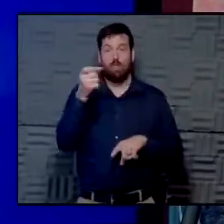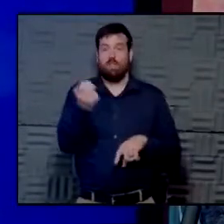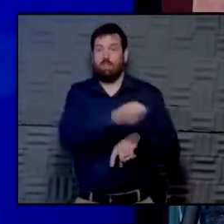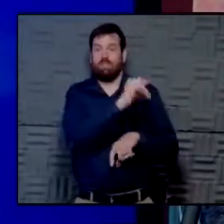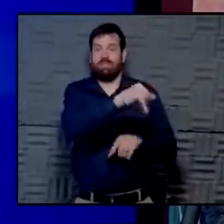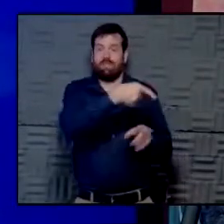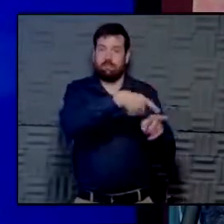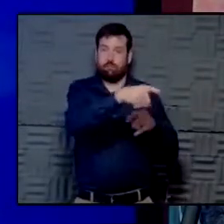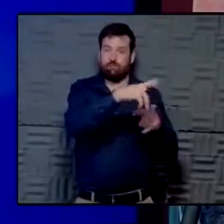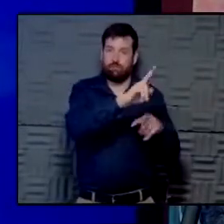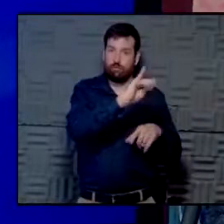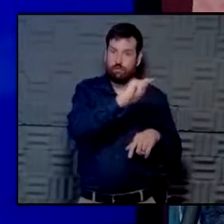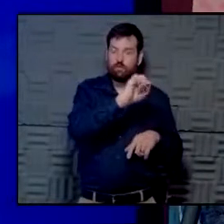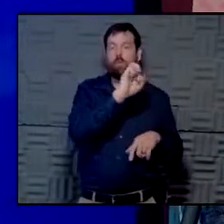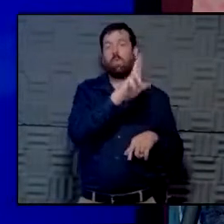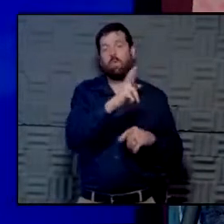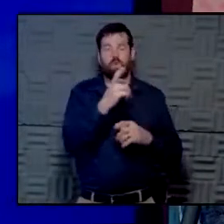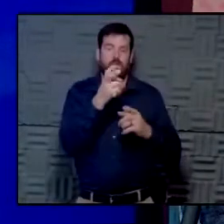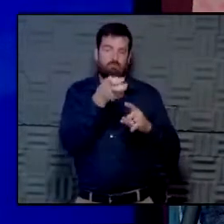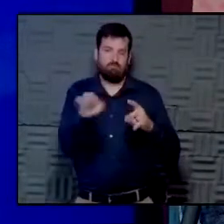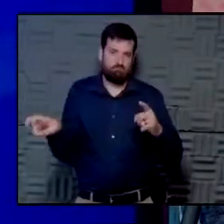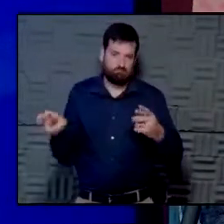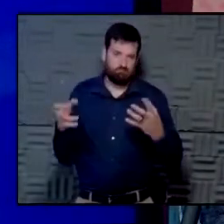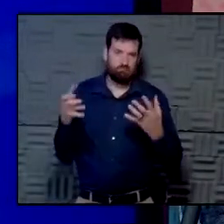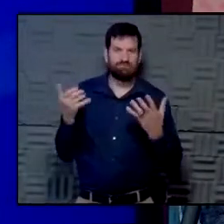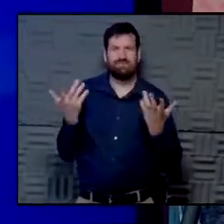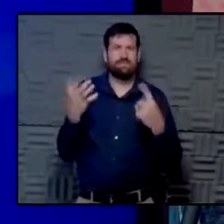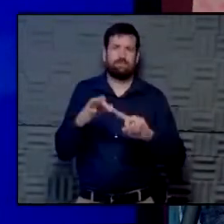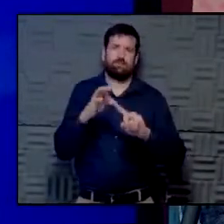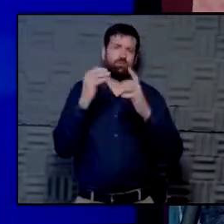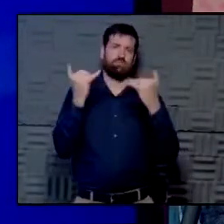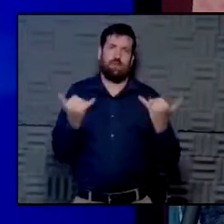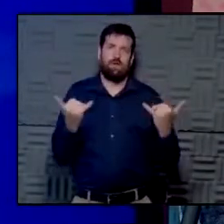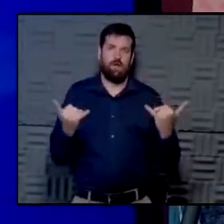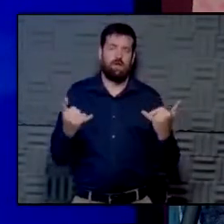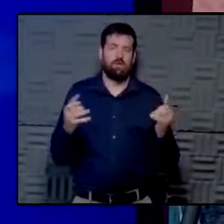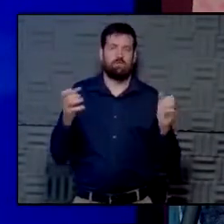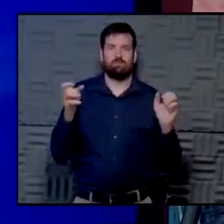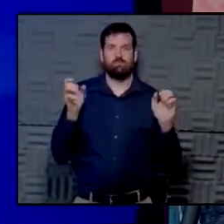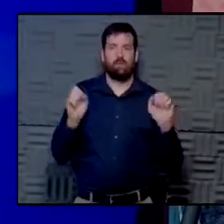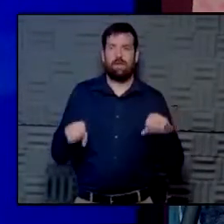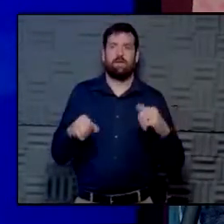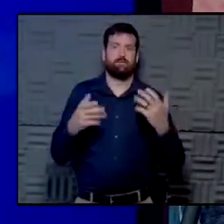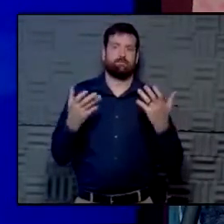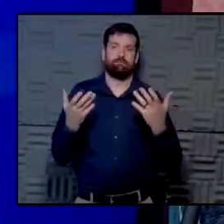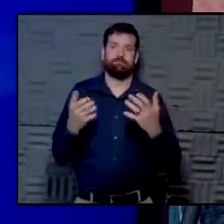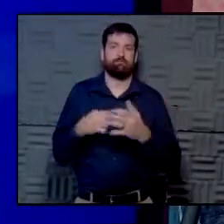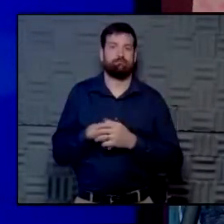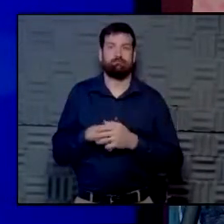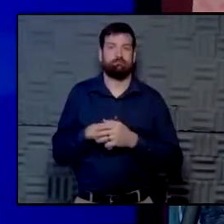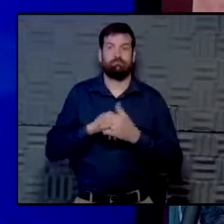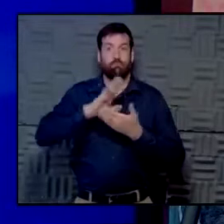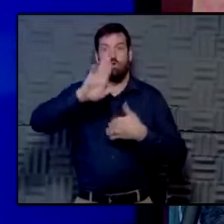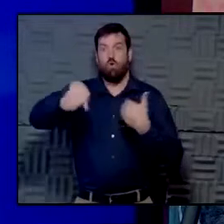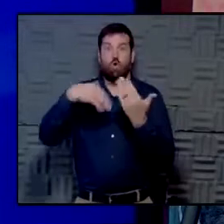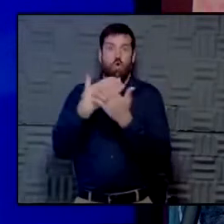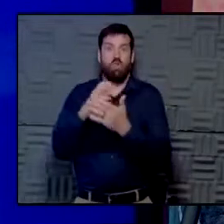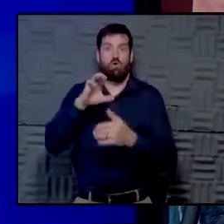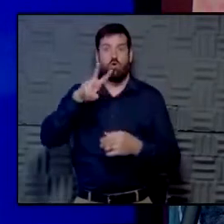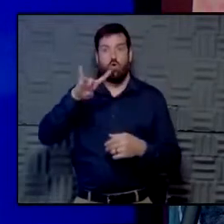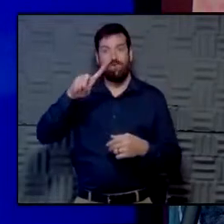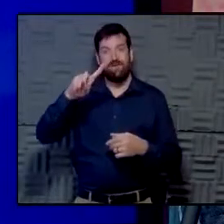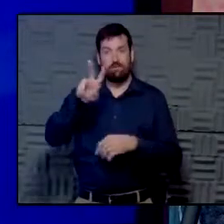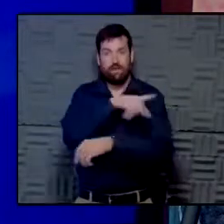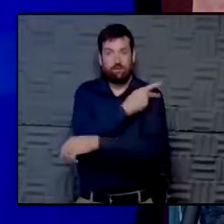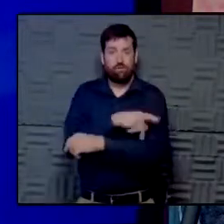unit, or does it make more sense to cohort you? Especially right now when we are able to accommodate all of the COVID positive patients just on one